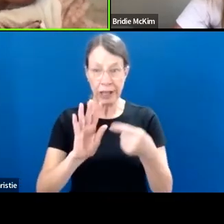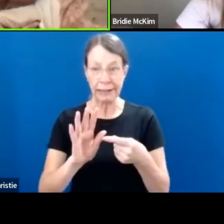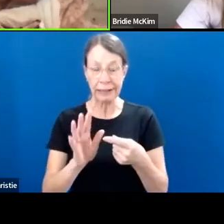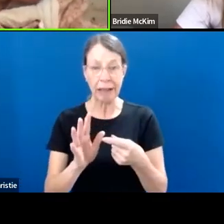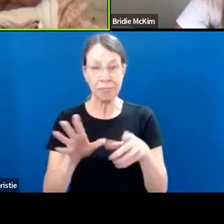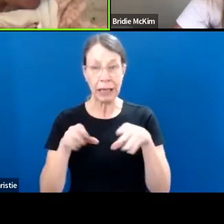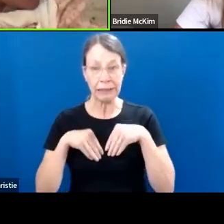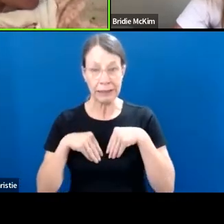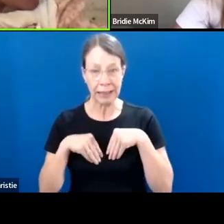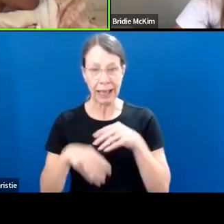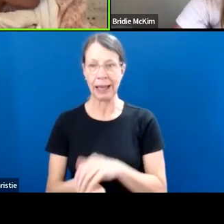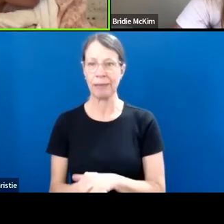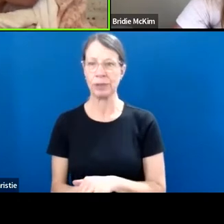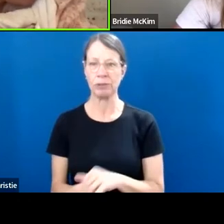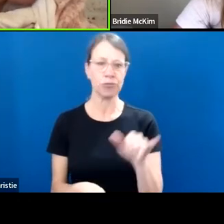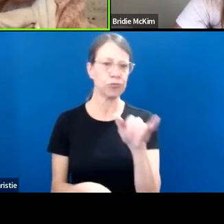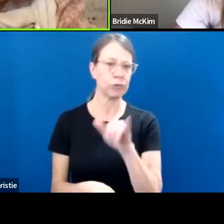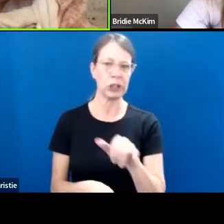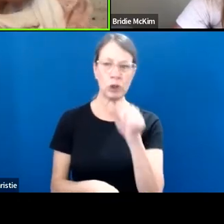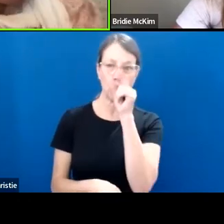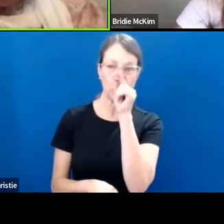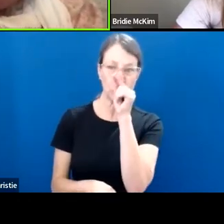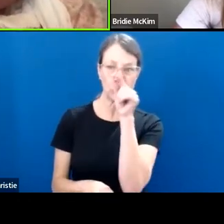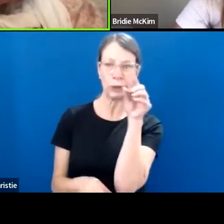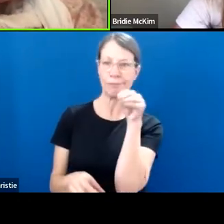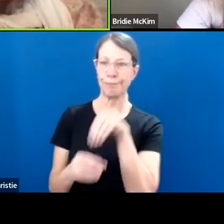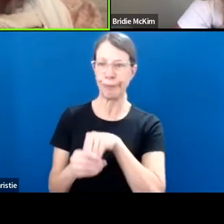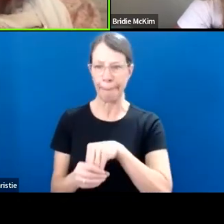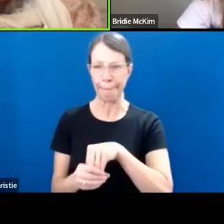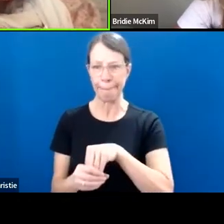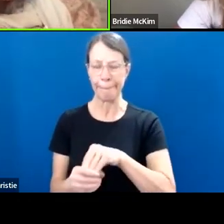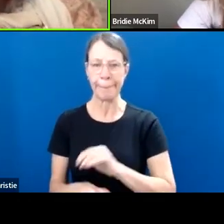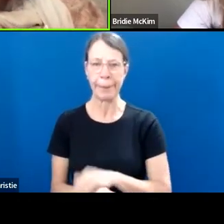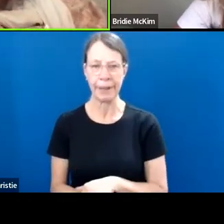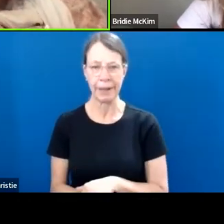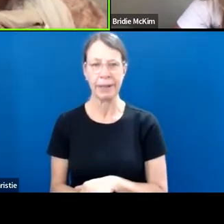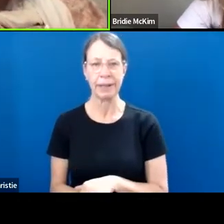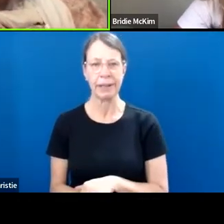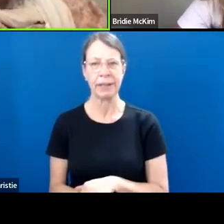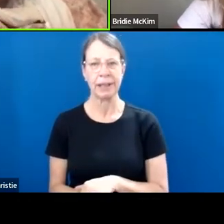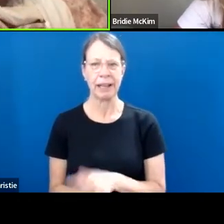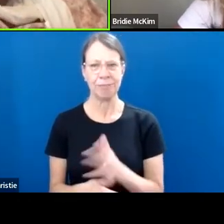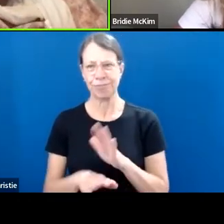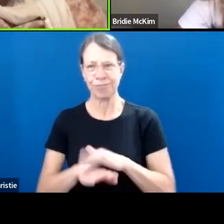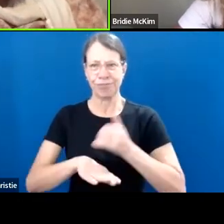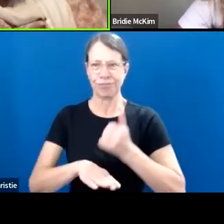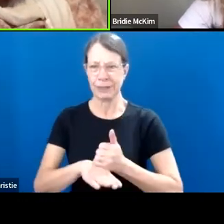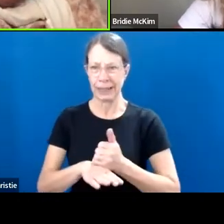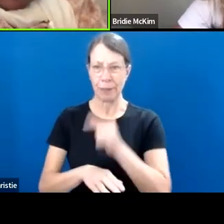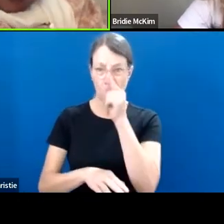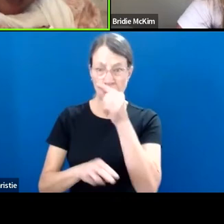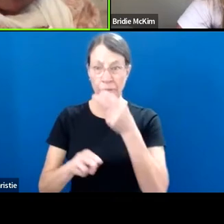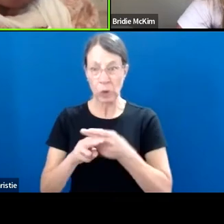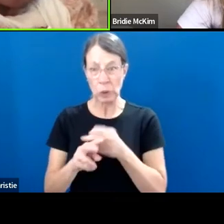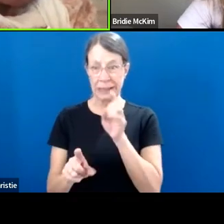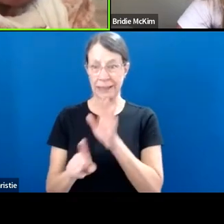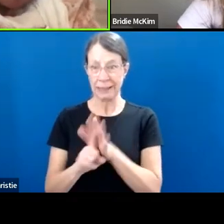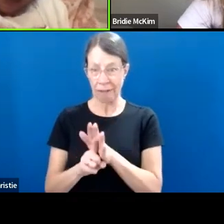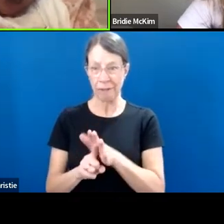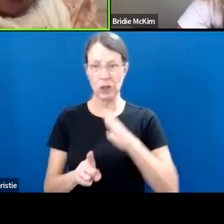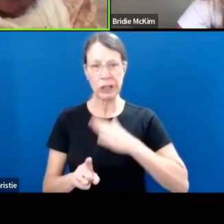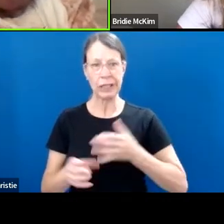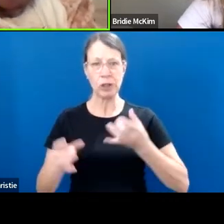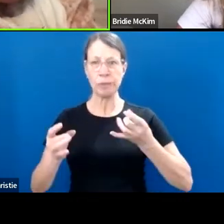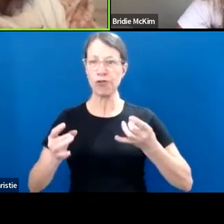the opportunities that you carve out for yourself, be willing to have those